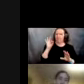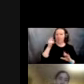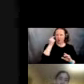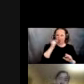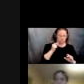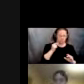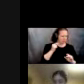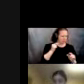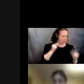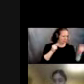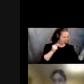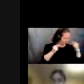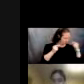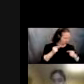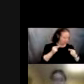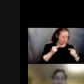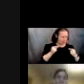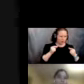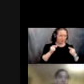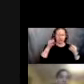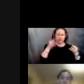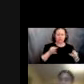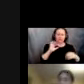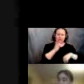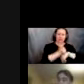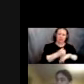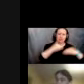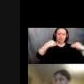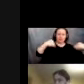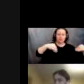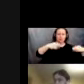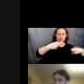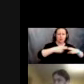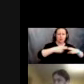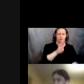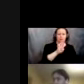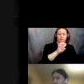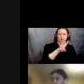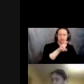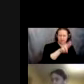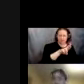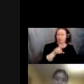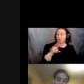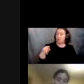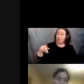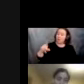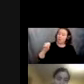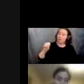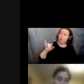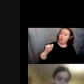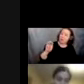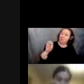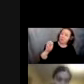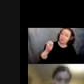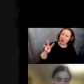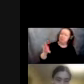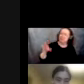the town Beaver. And so they brought the people from Point Barrow to Beaver to live and created a trading post